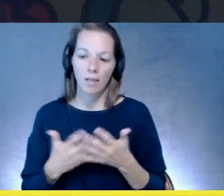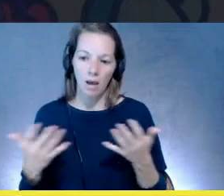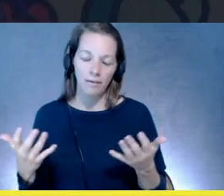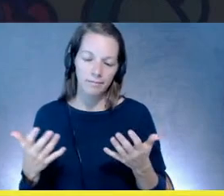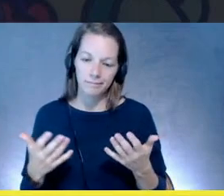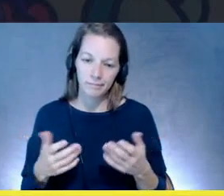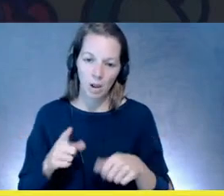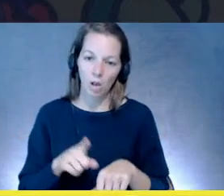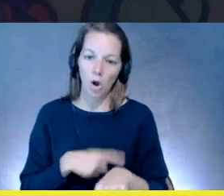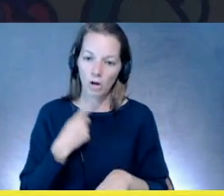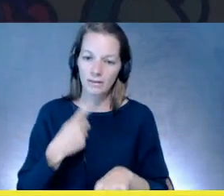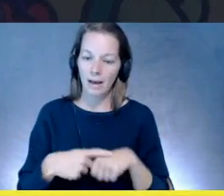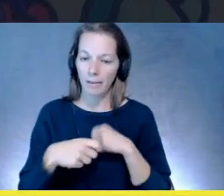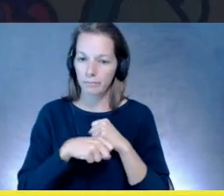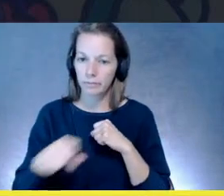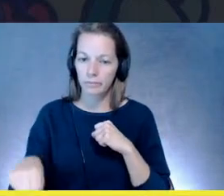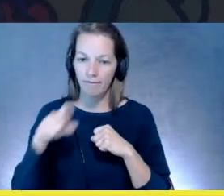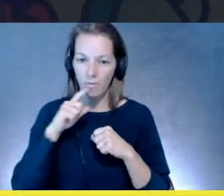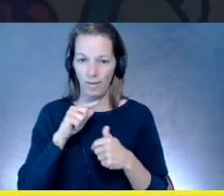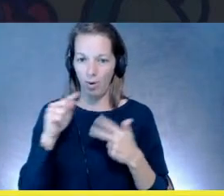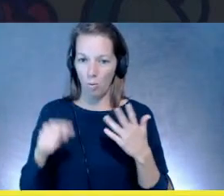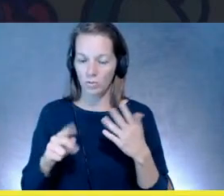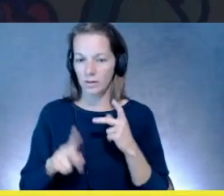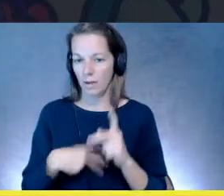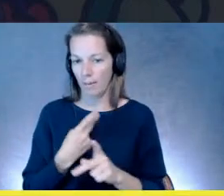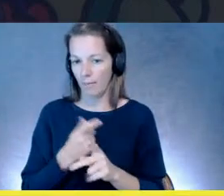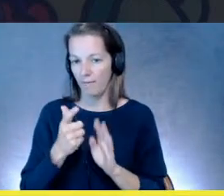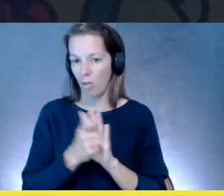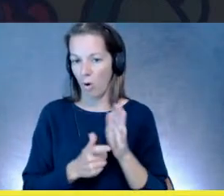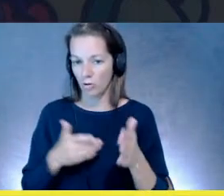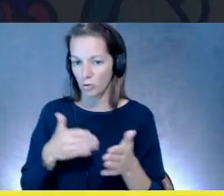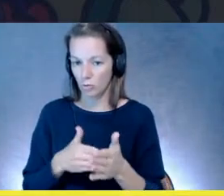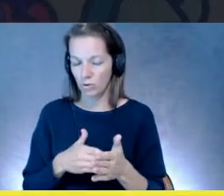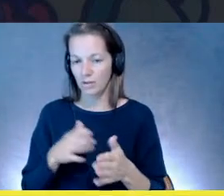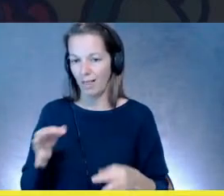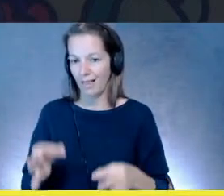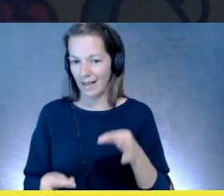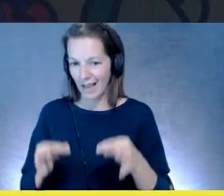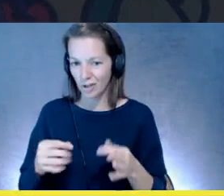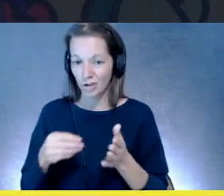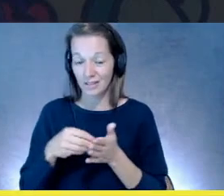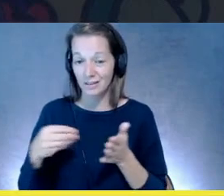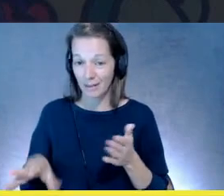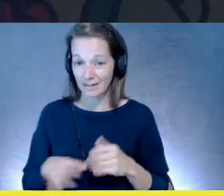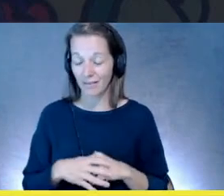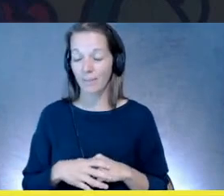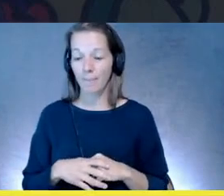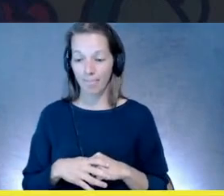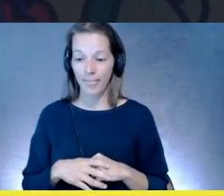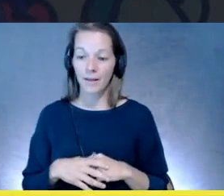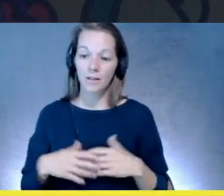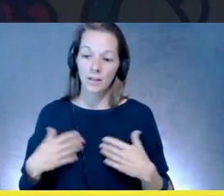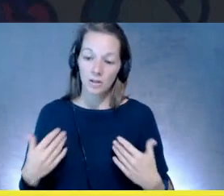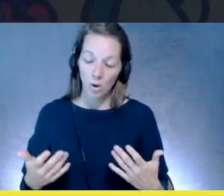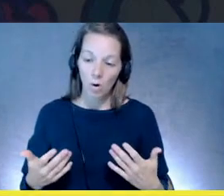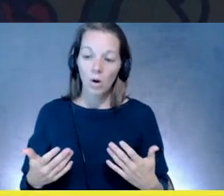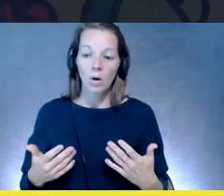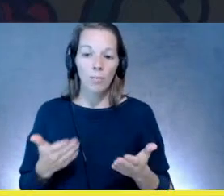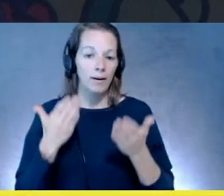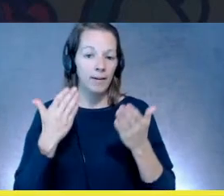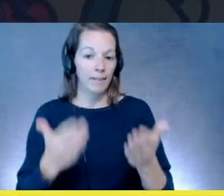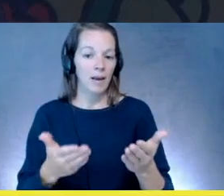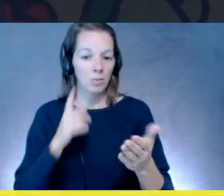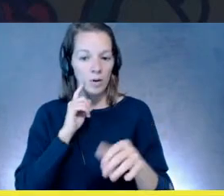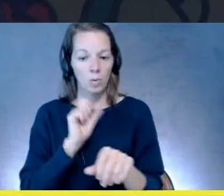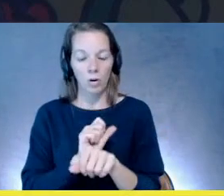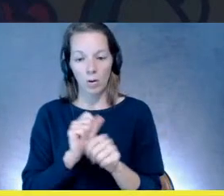length of time there for those types of lawsuits, and litigation is very expensive. And so we recommend that we work first with deaf